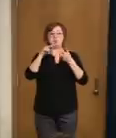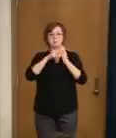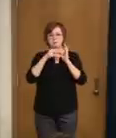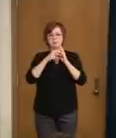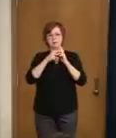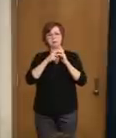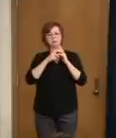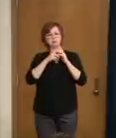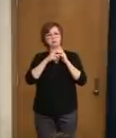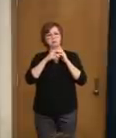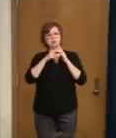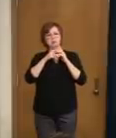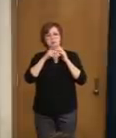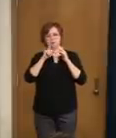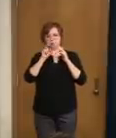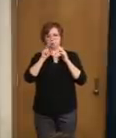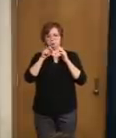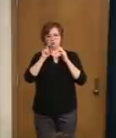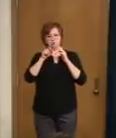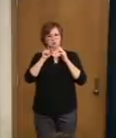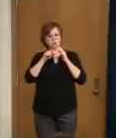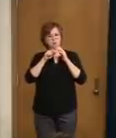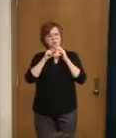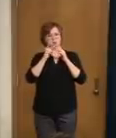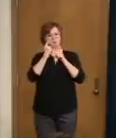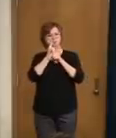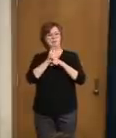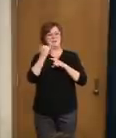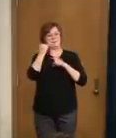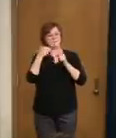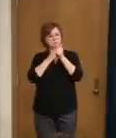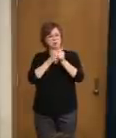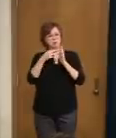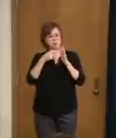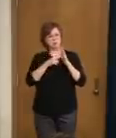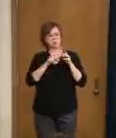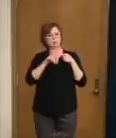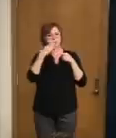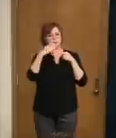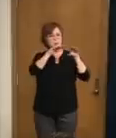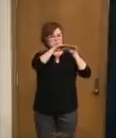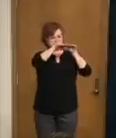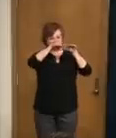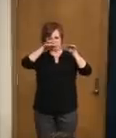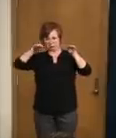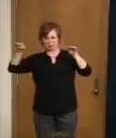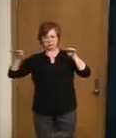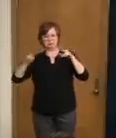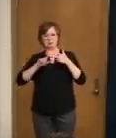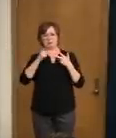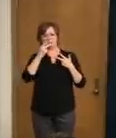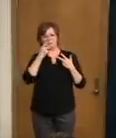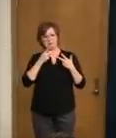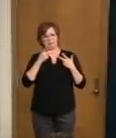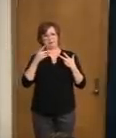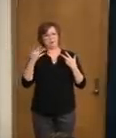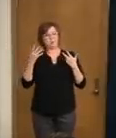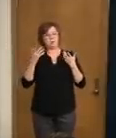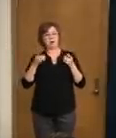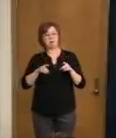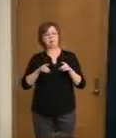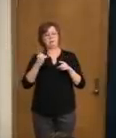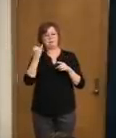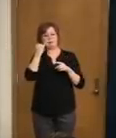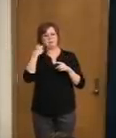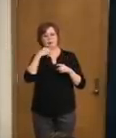what we expect to see if we have poor compliance. So again, our case numbers are trending up, which is very concerning. And according to